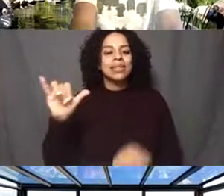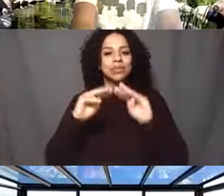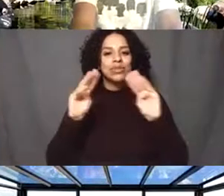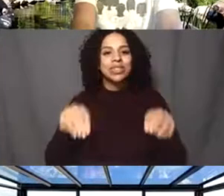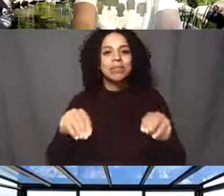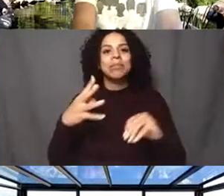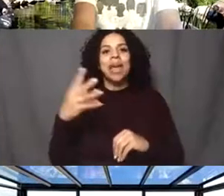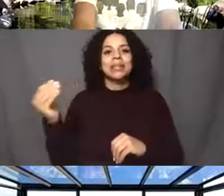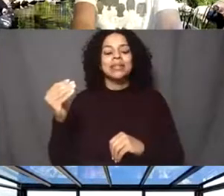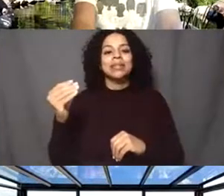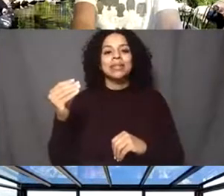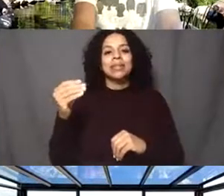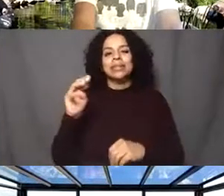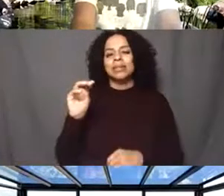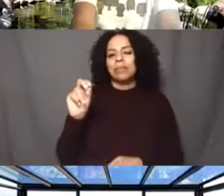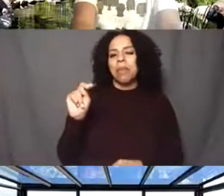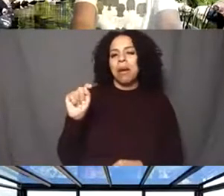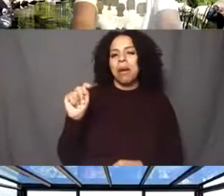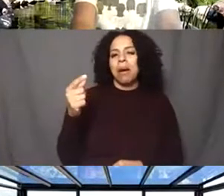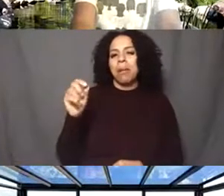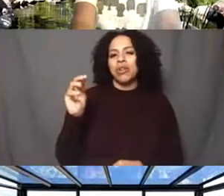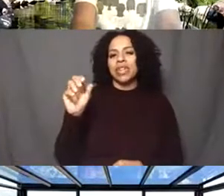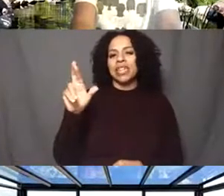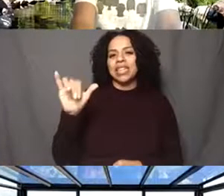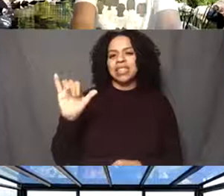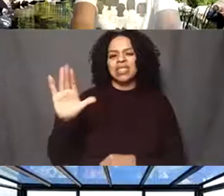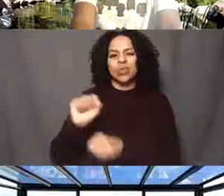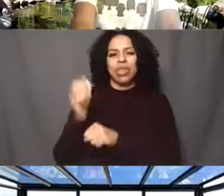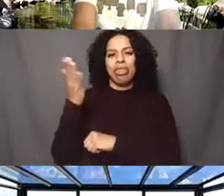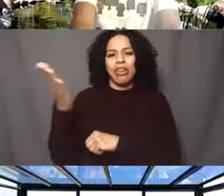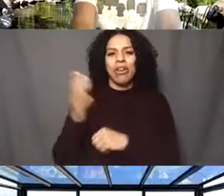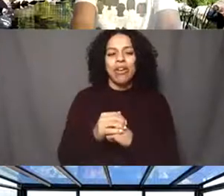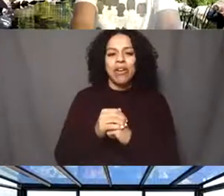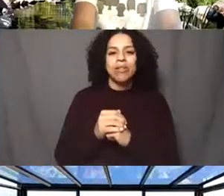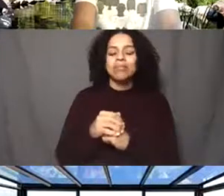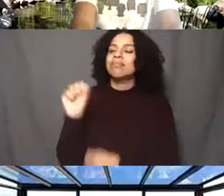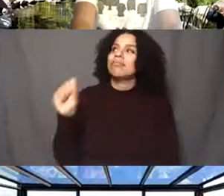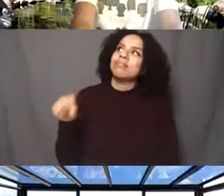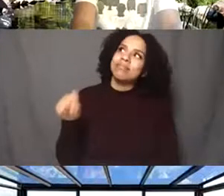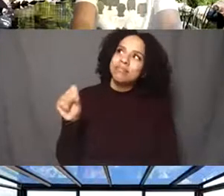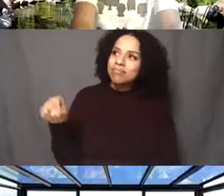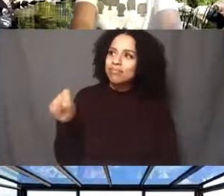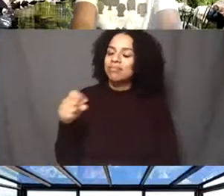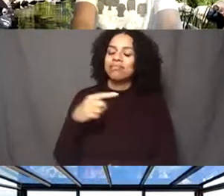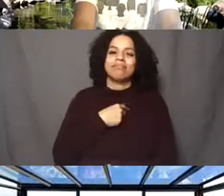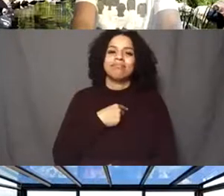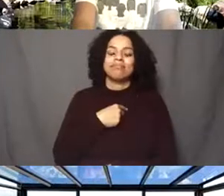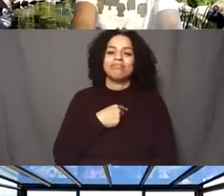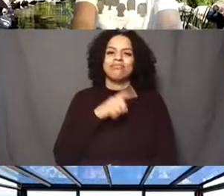Montgomery. Yes, I am such a huge admirer of Bryan